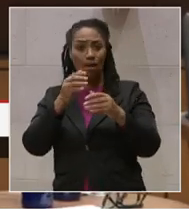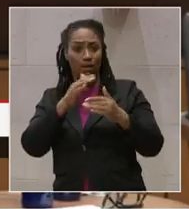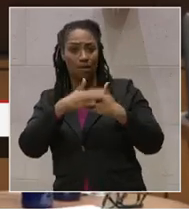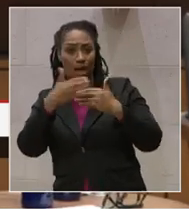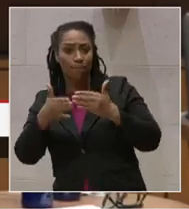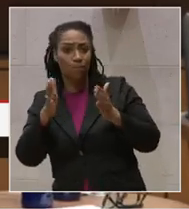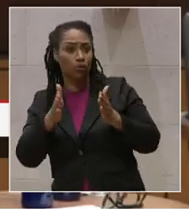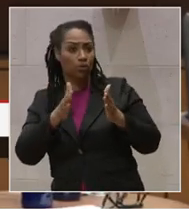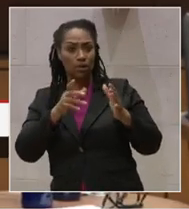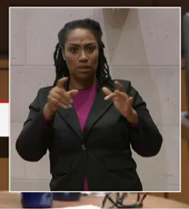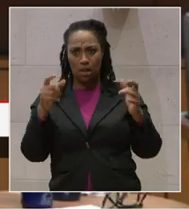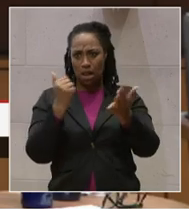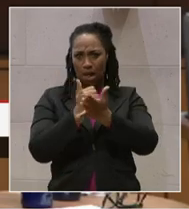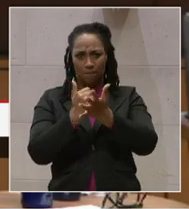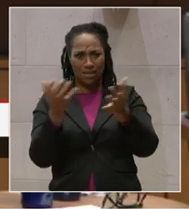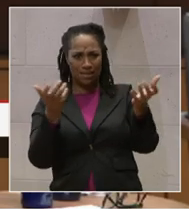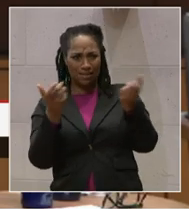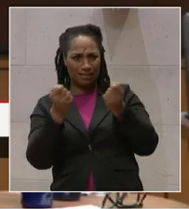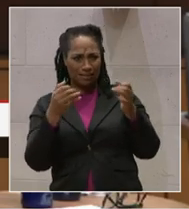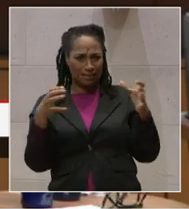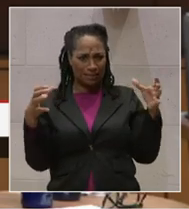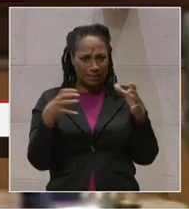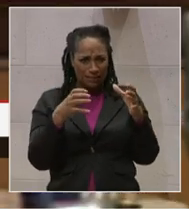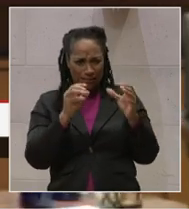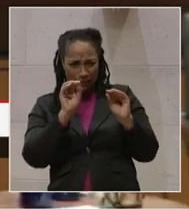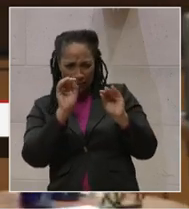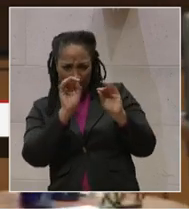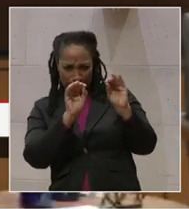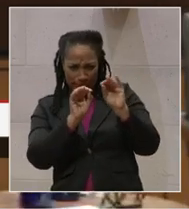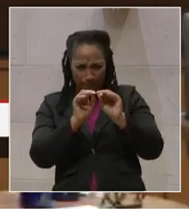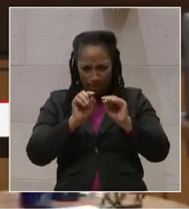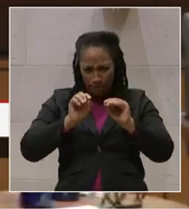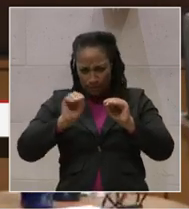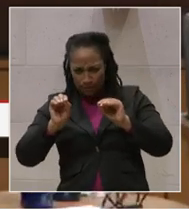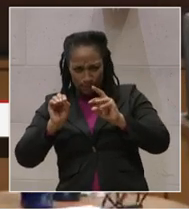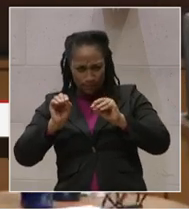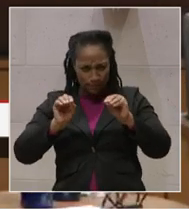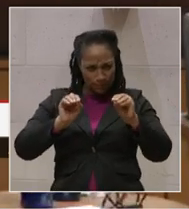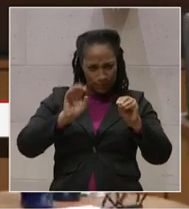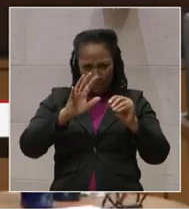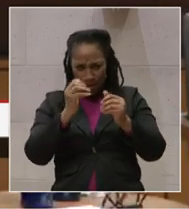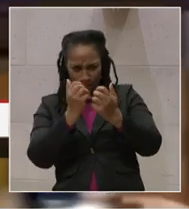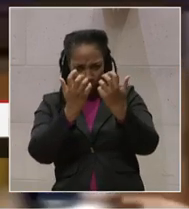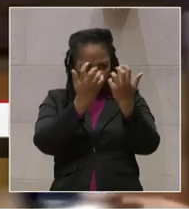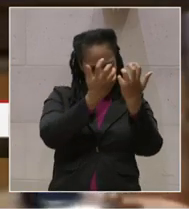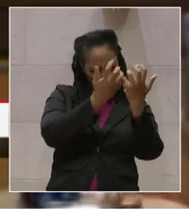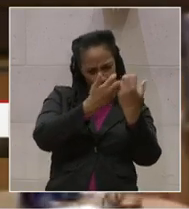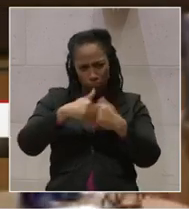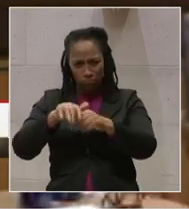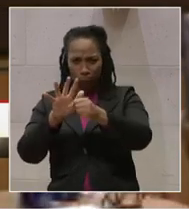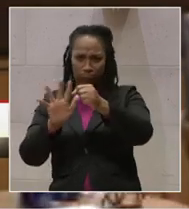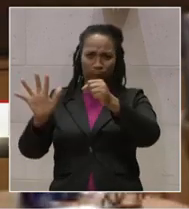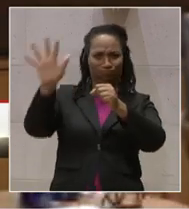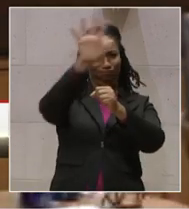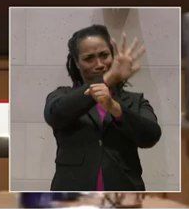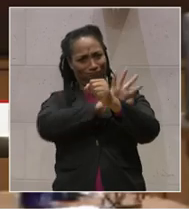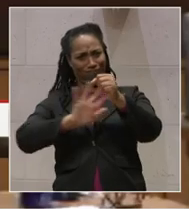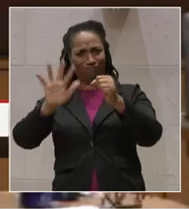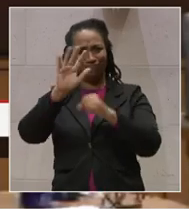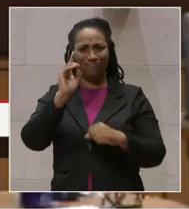all together? It just required us to sync up more. And in addition to being proud